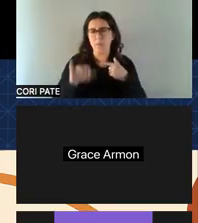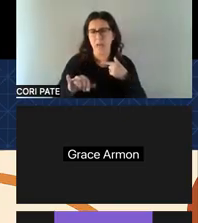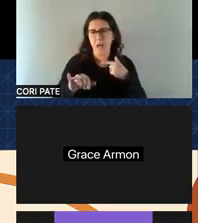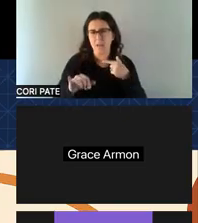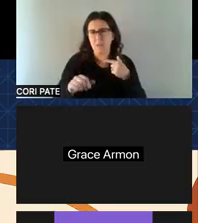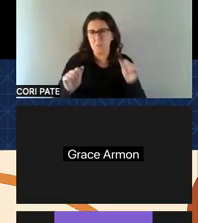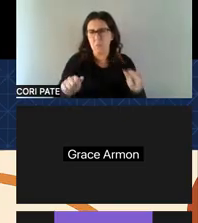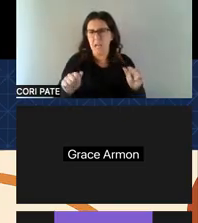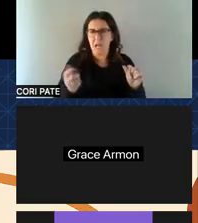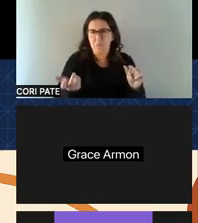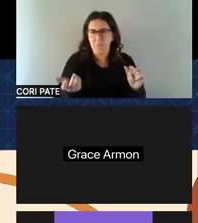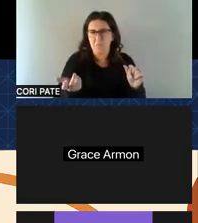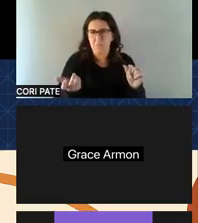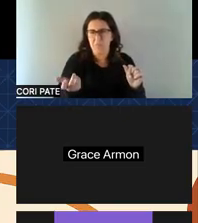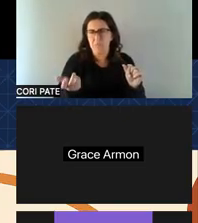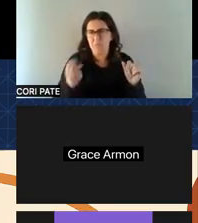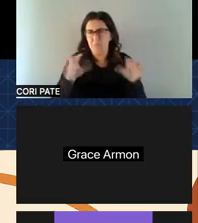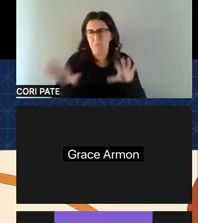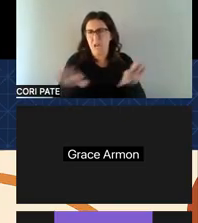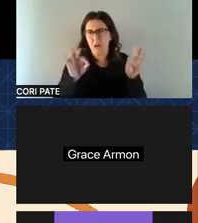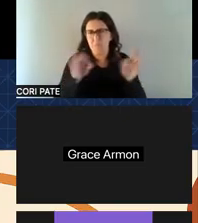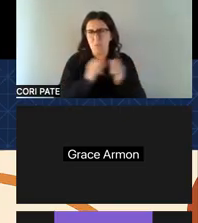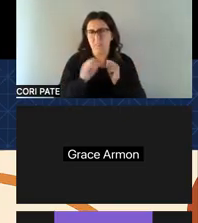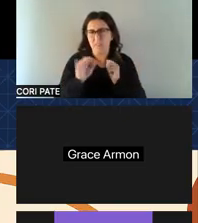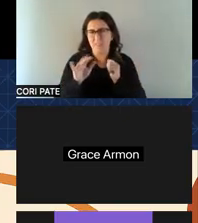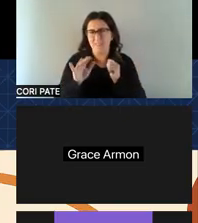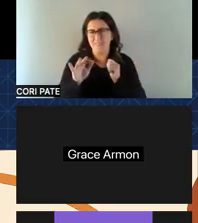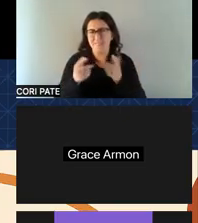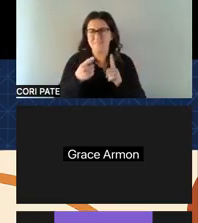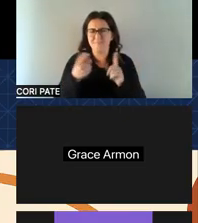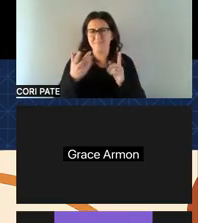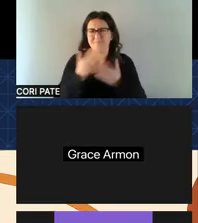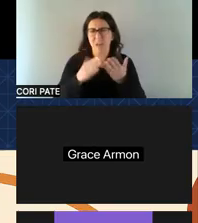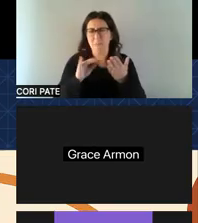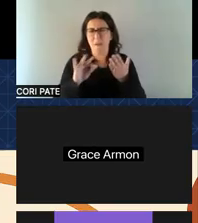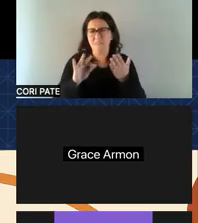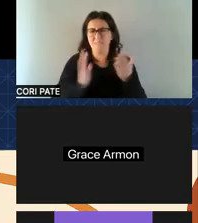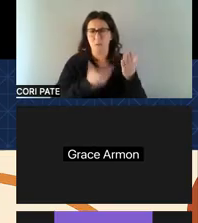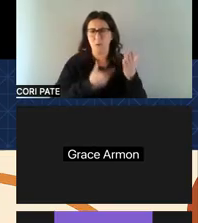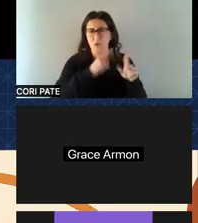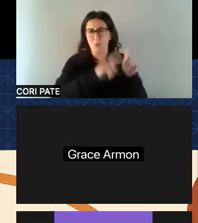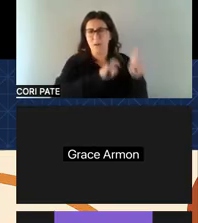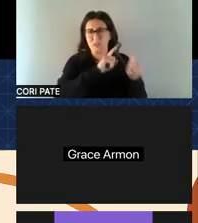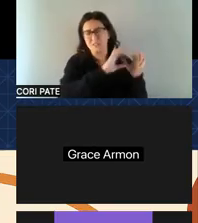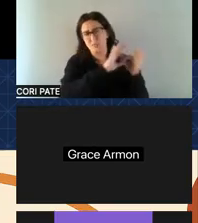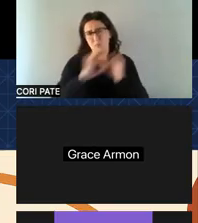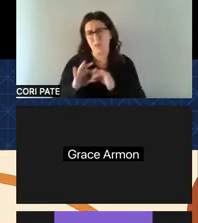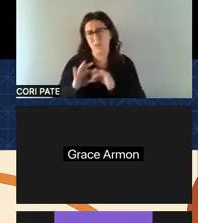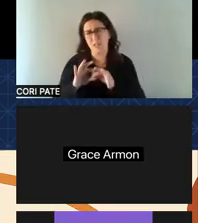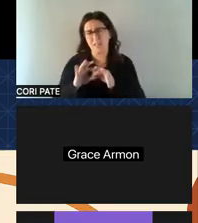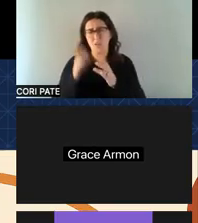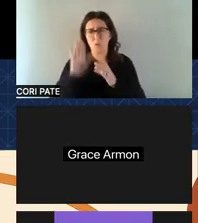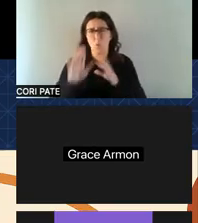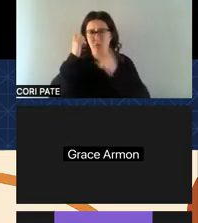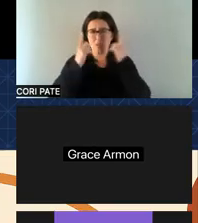can pick up from some of our questions regarding your thoughts